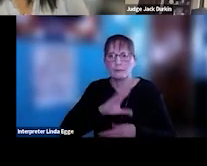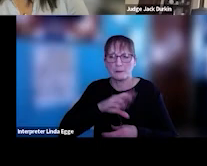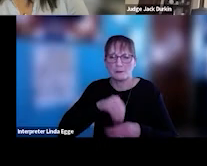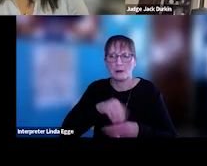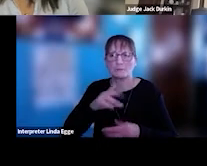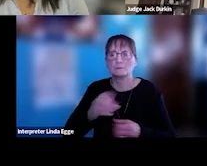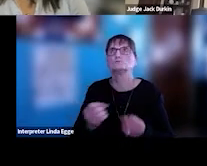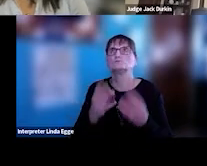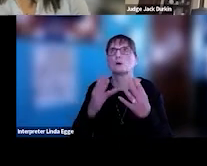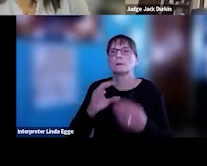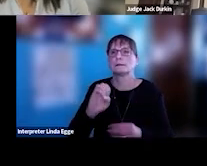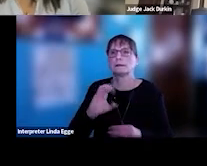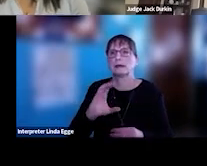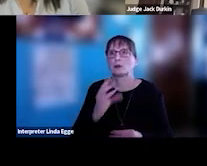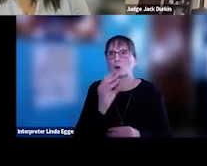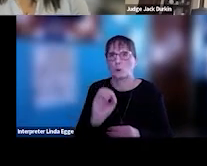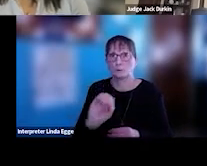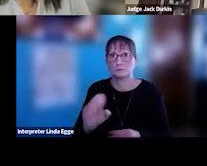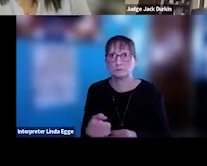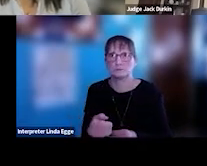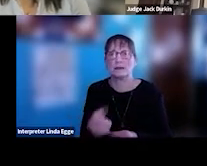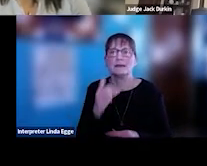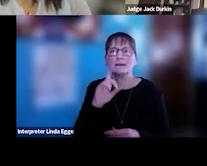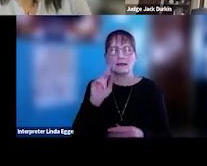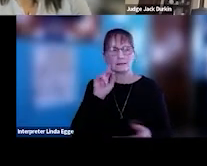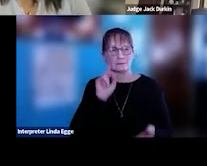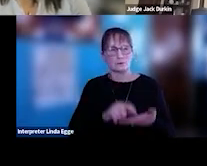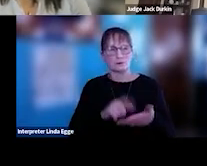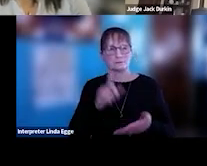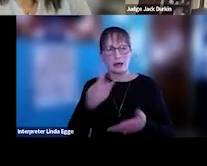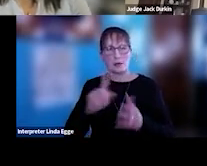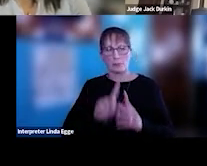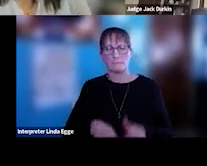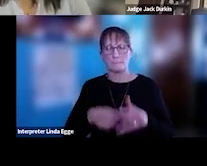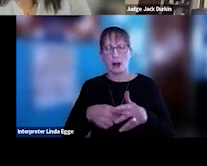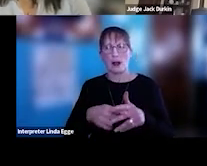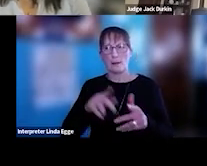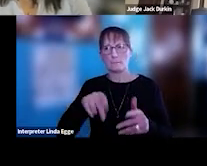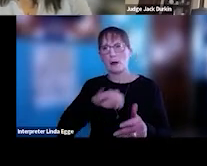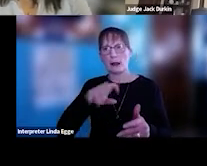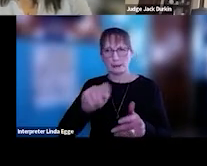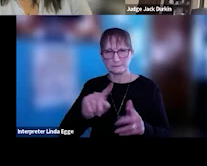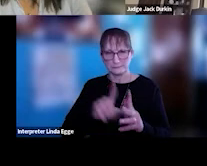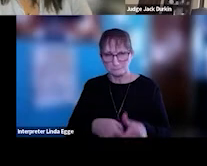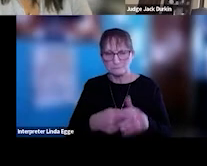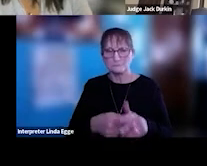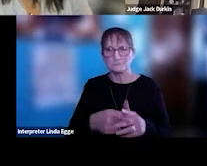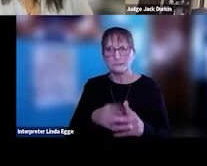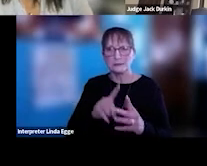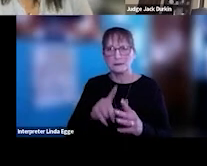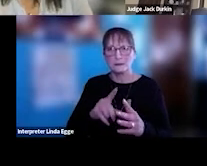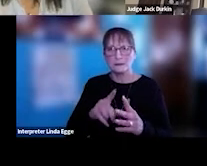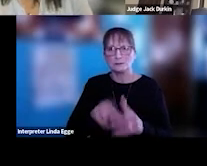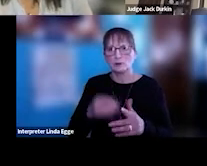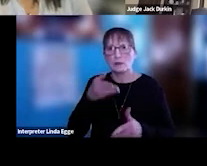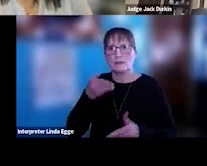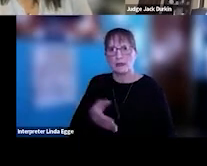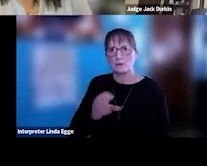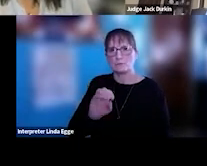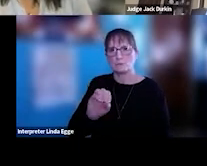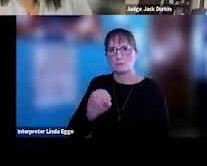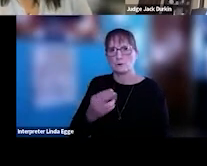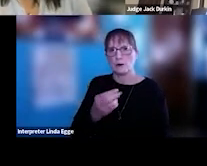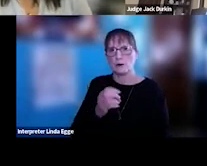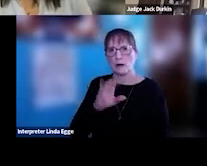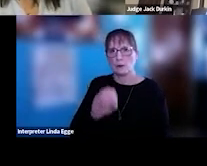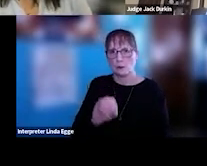many echoes and seeing how the pilots have progressed to institutionalization there in Ohio. Our next